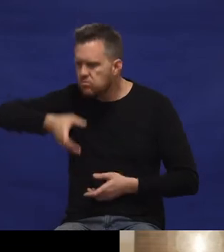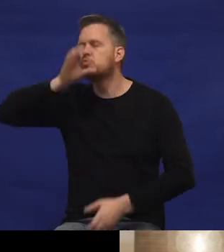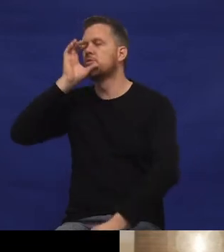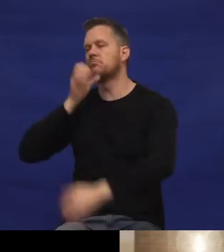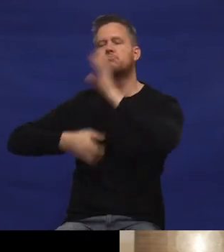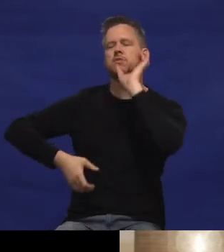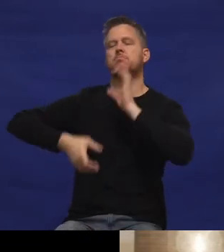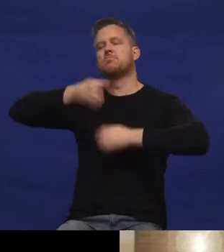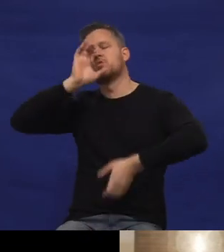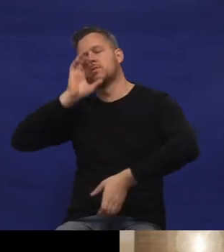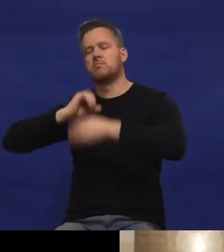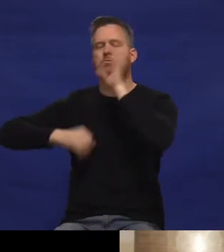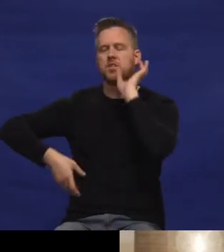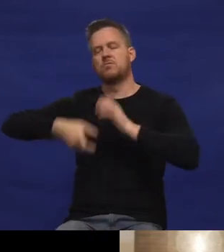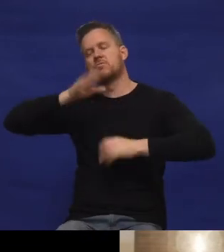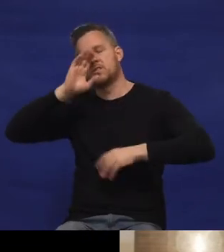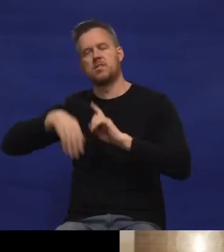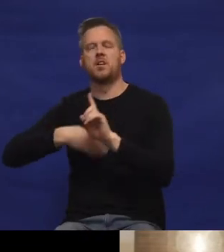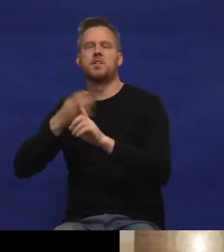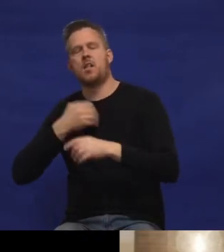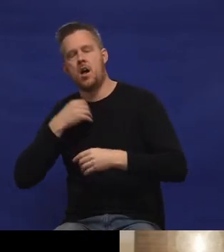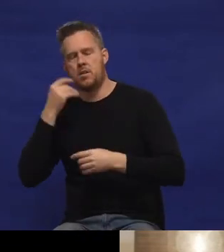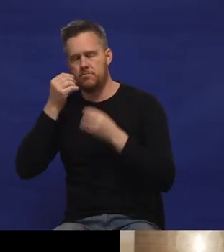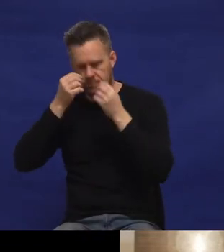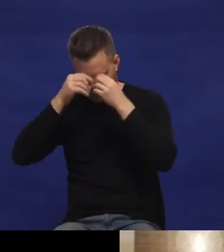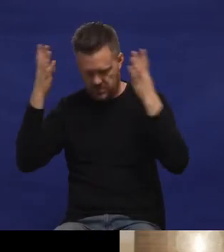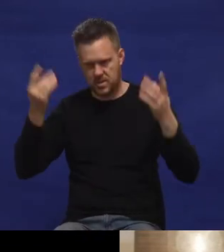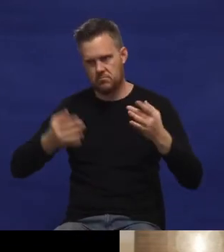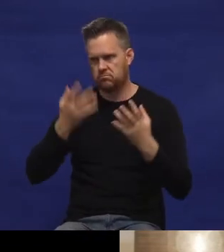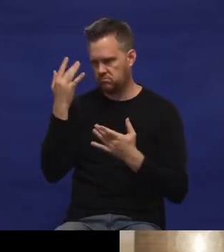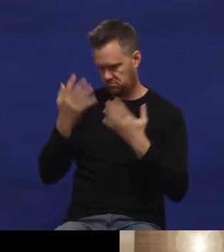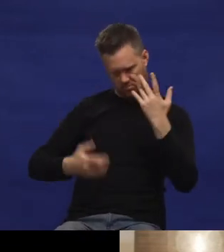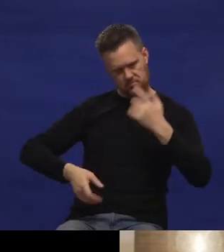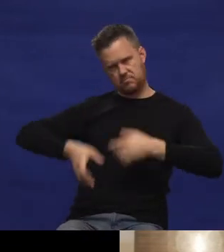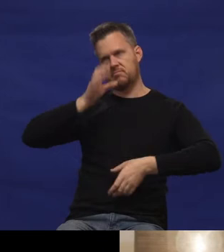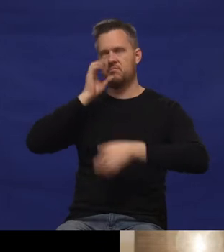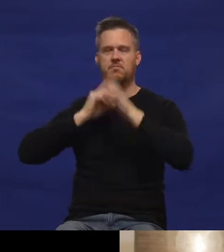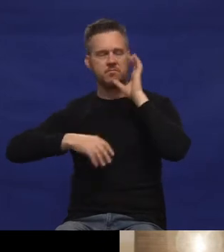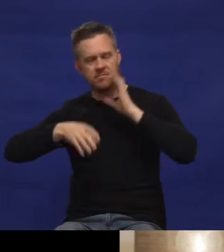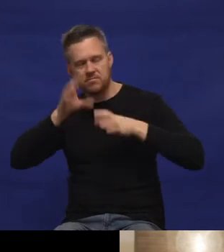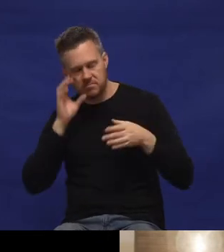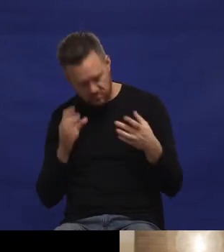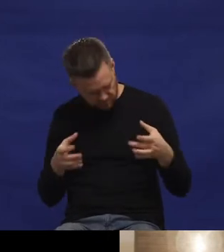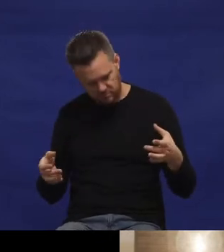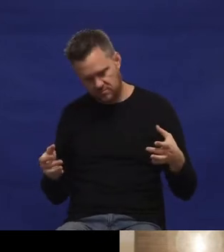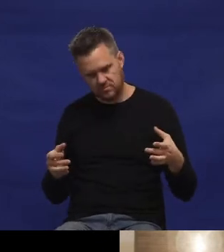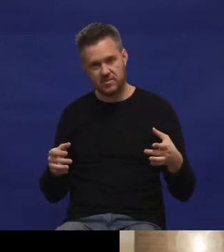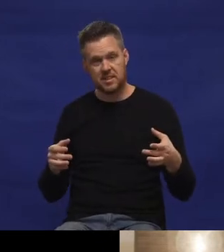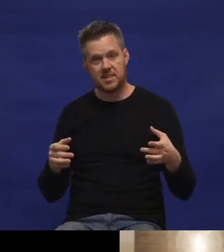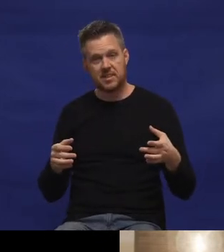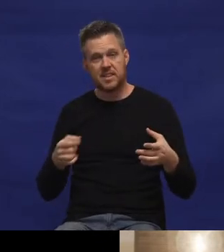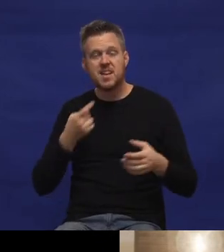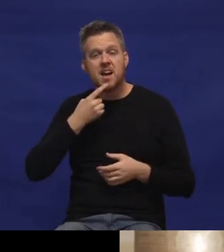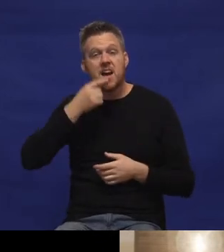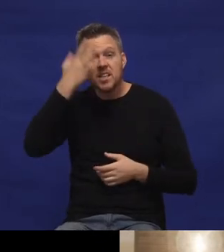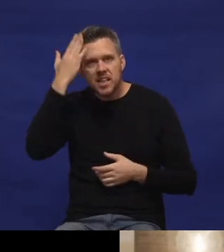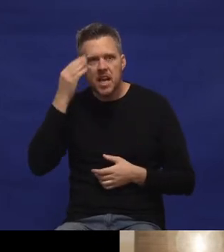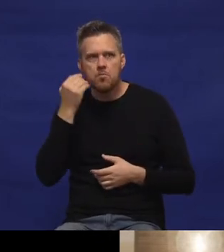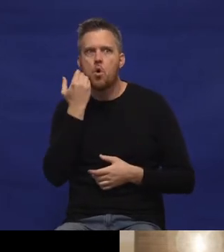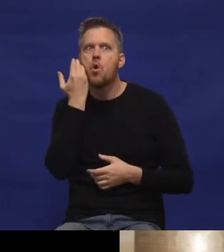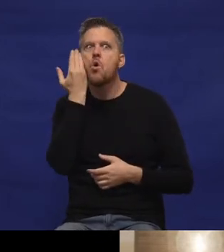back until I lose count." Toxic shame is almost always